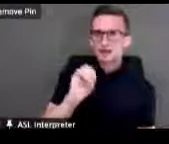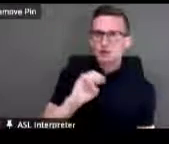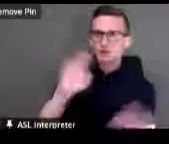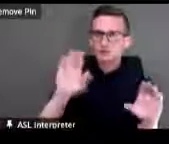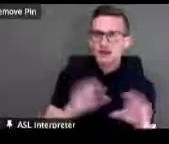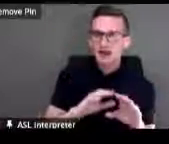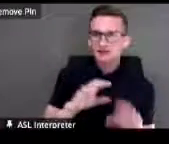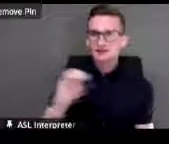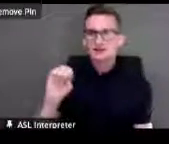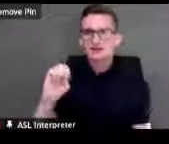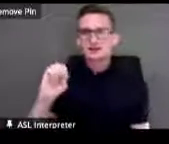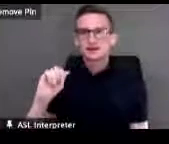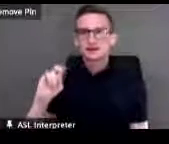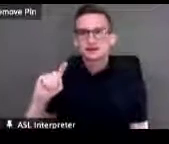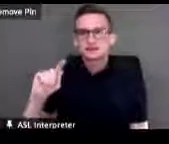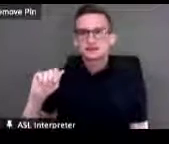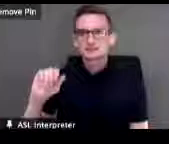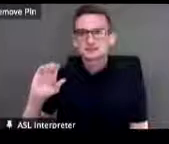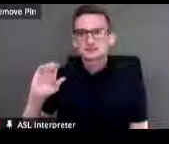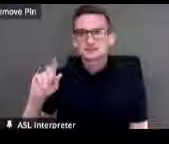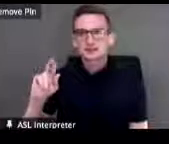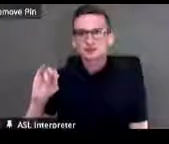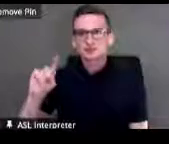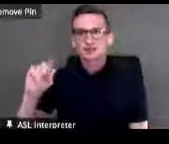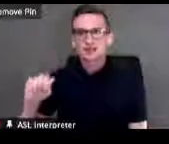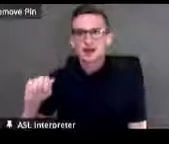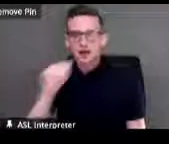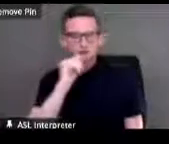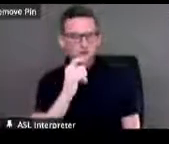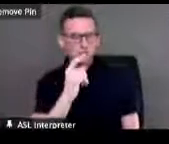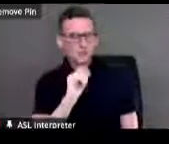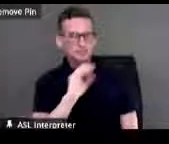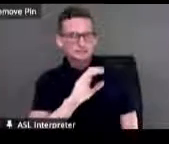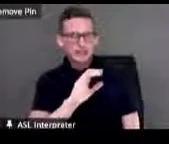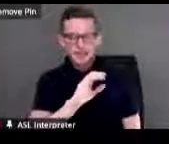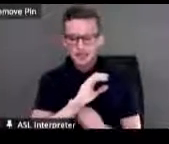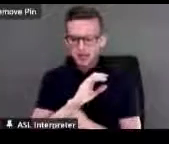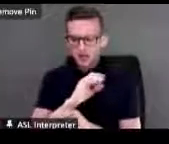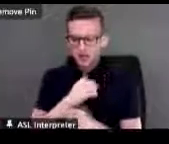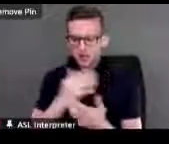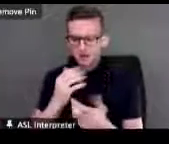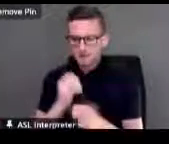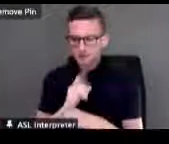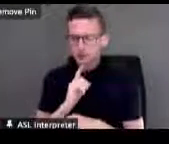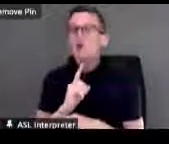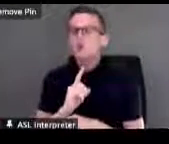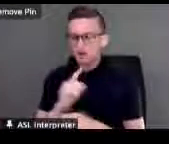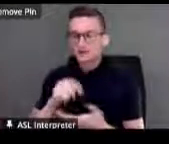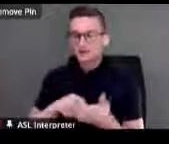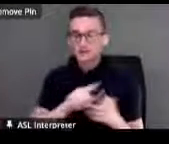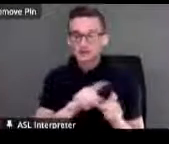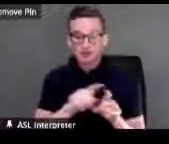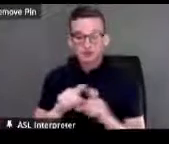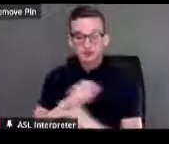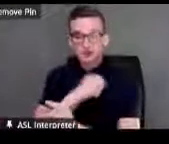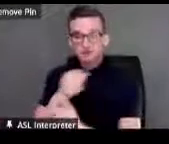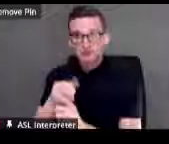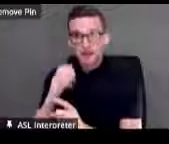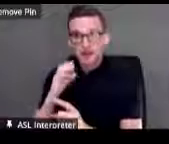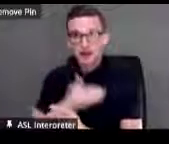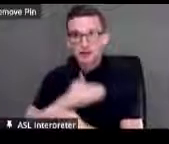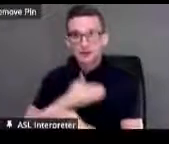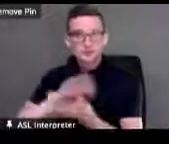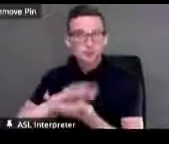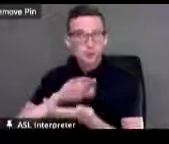One second, I'll make sure that I did. And this also trickles into our schools as well. We are